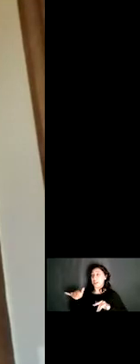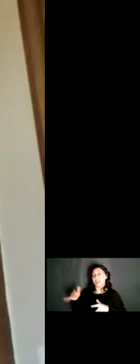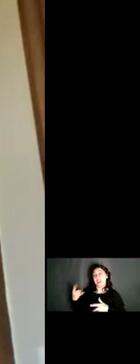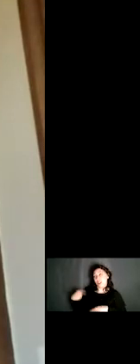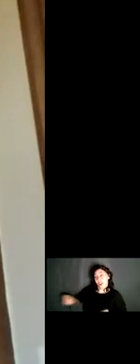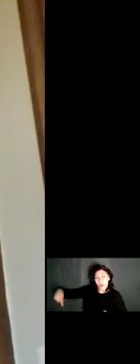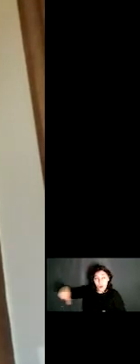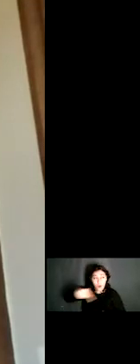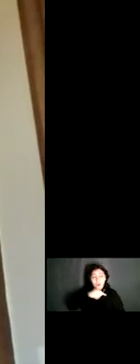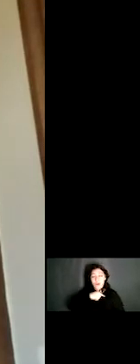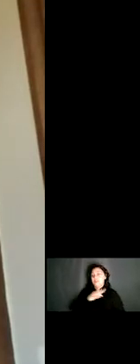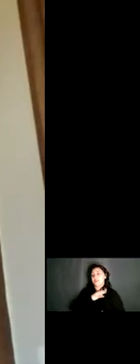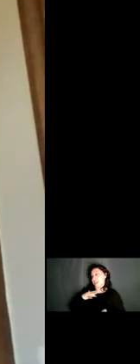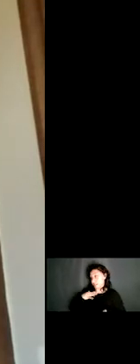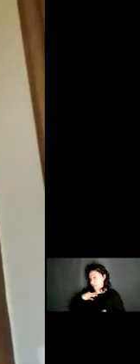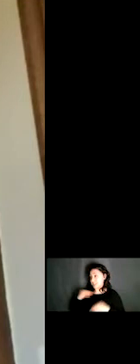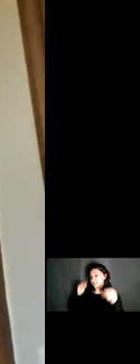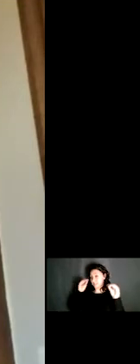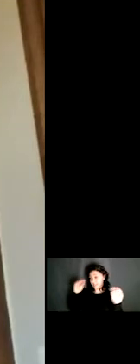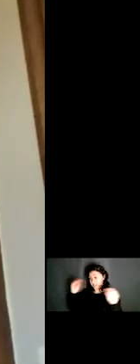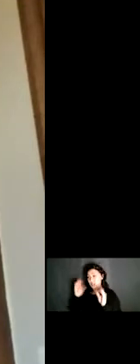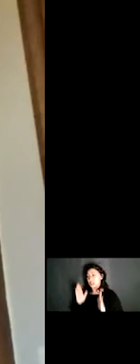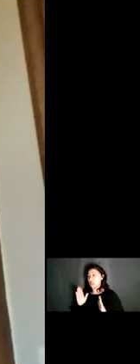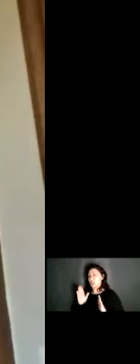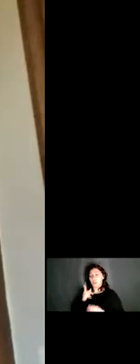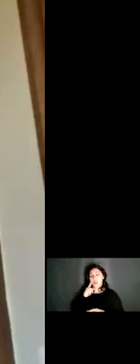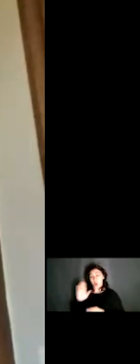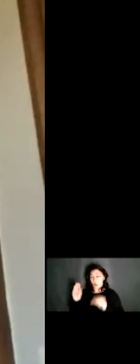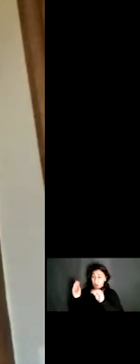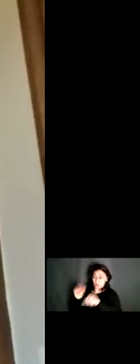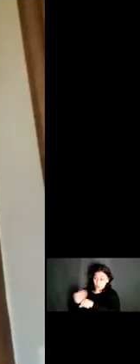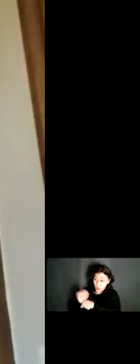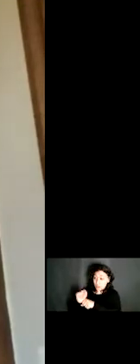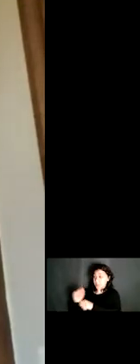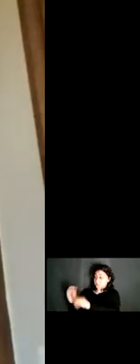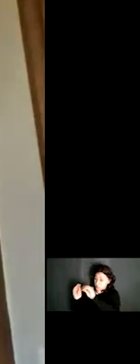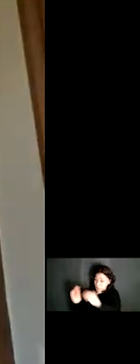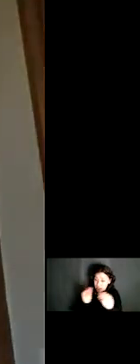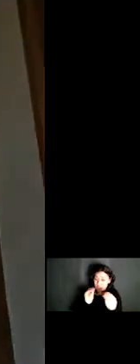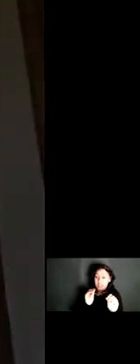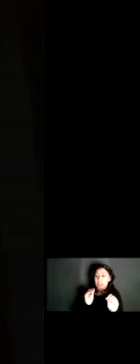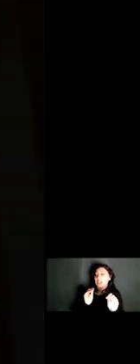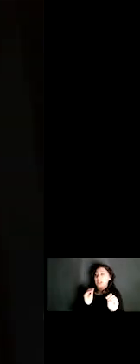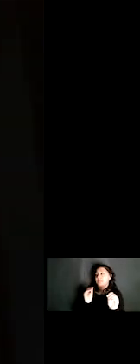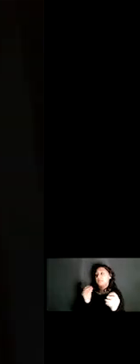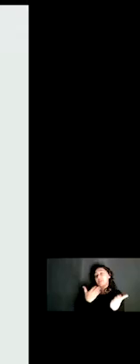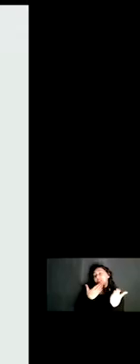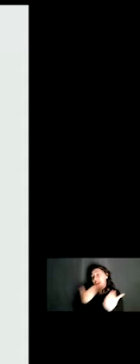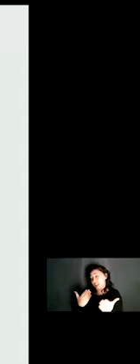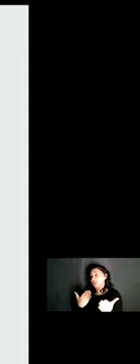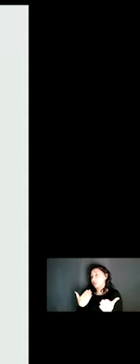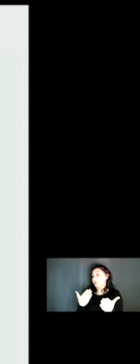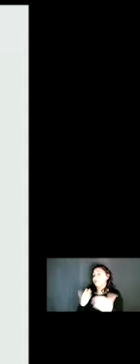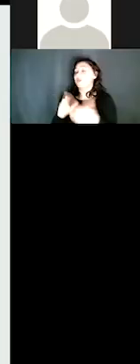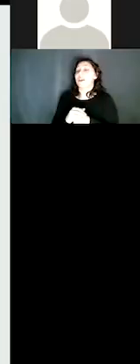them for their dedication. Congratulations once again to you, the teaching awardees.